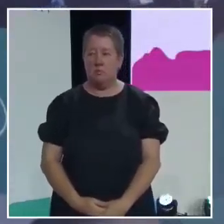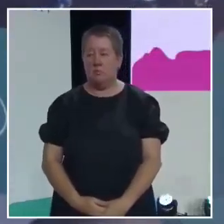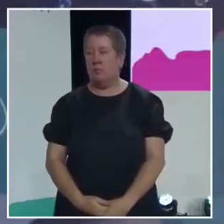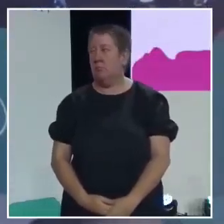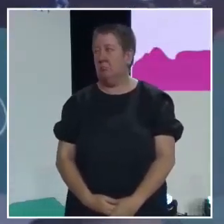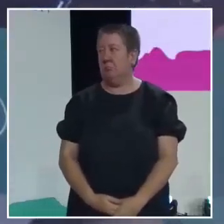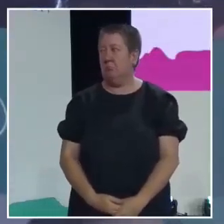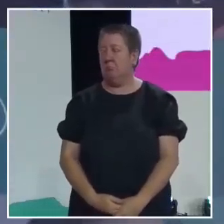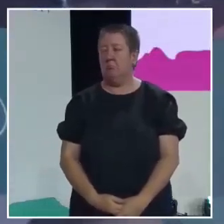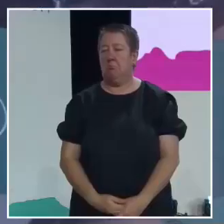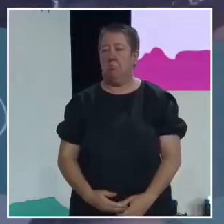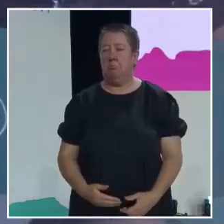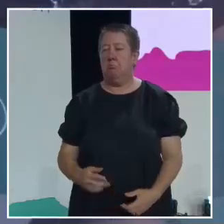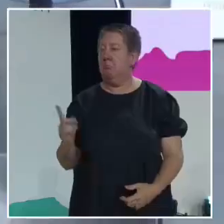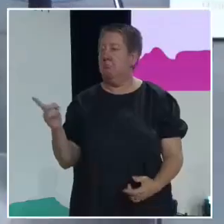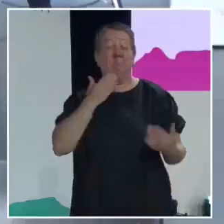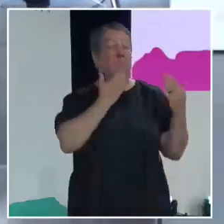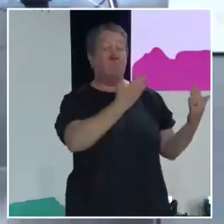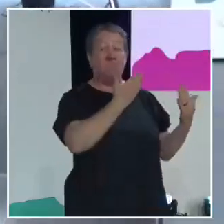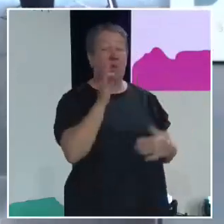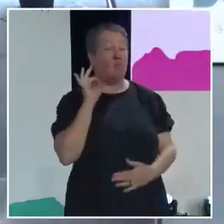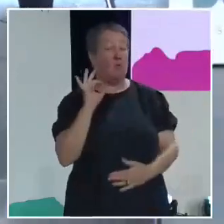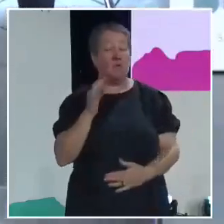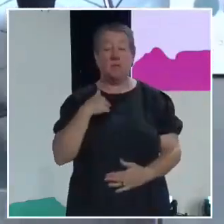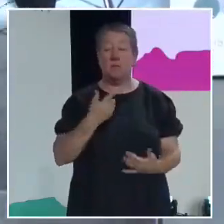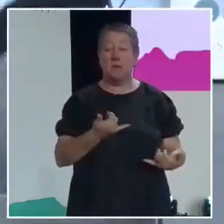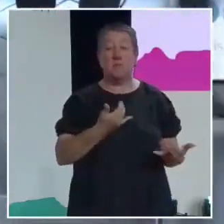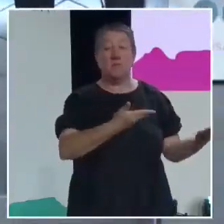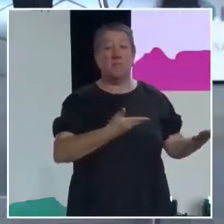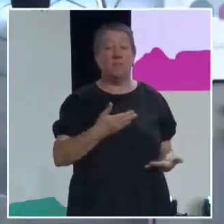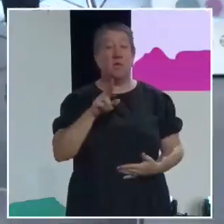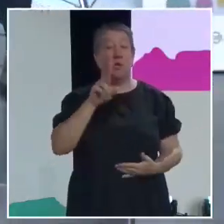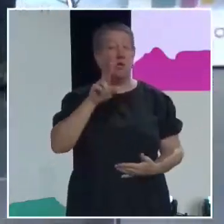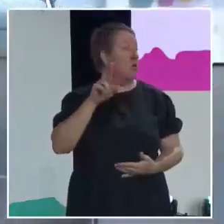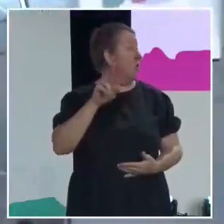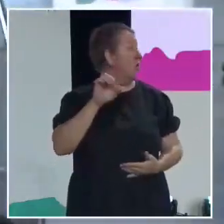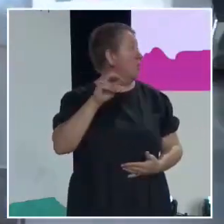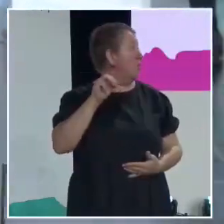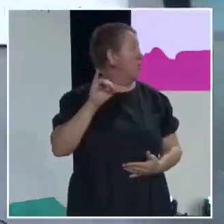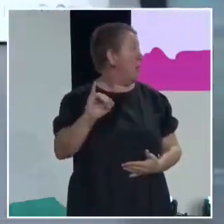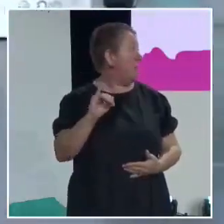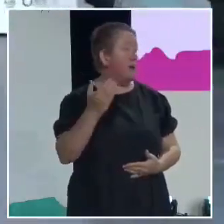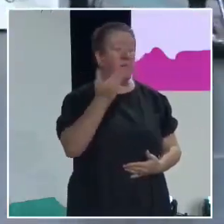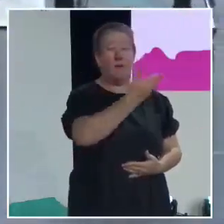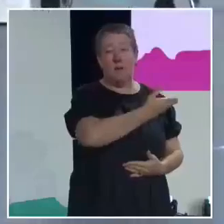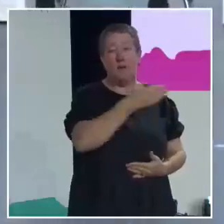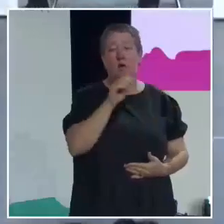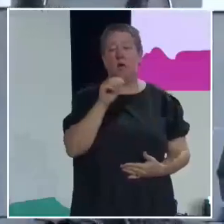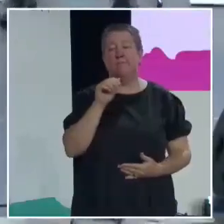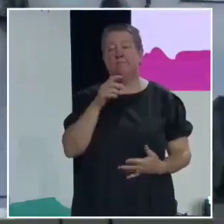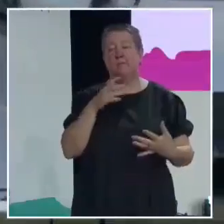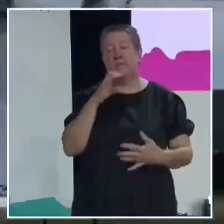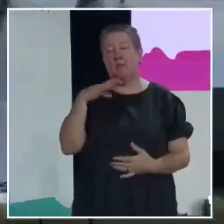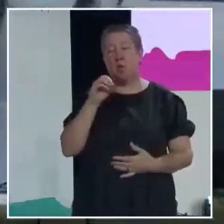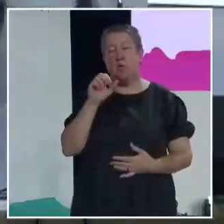Thank you very much indeed, Professor. May I invite Remy Roux, the Chair of Finance in Common and CEO of the AFD, to make